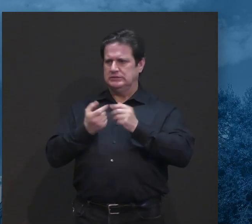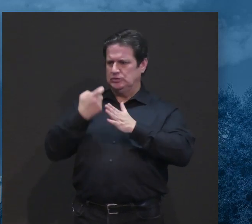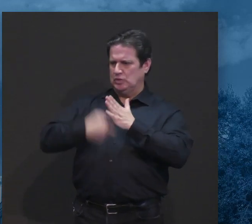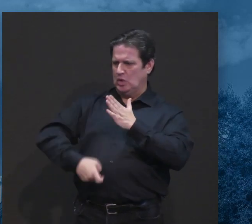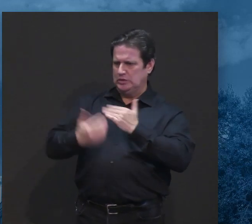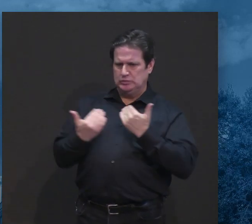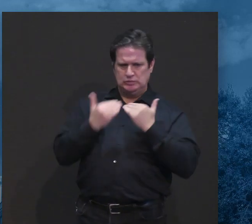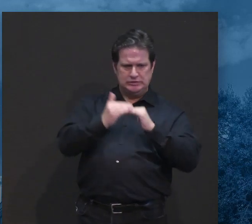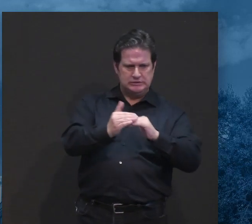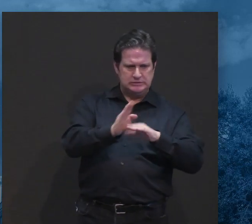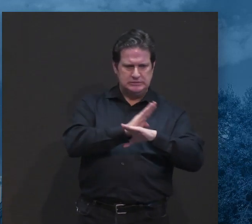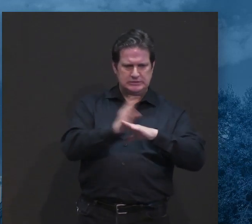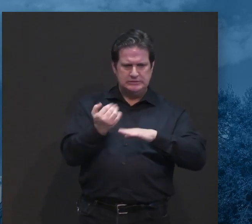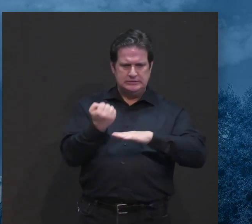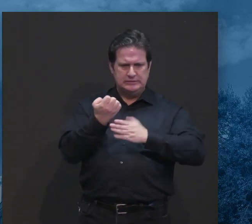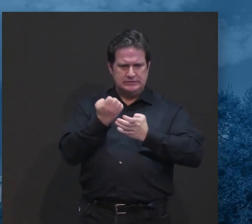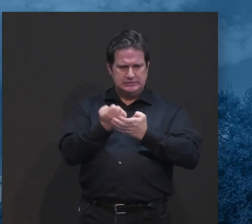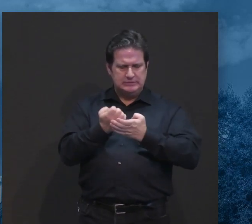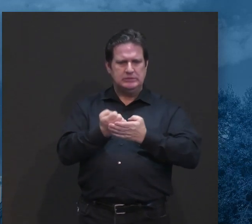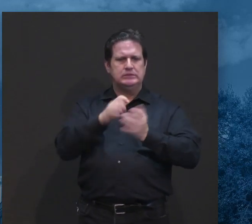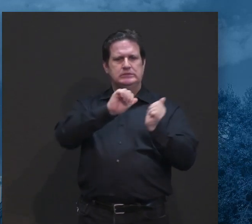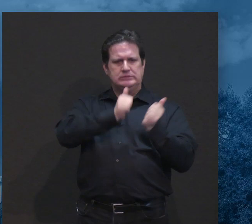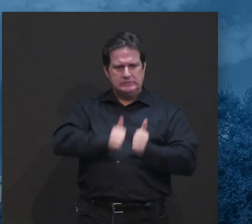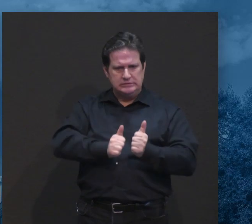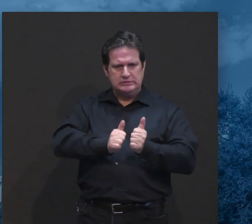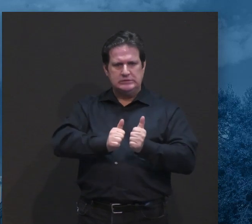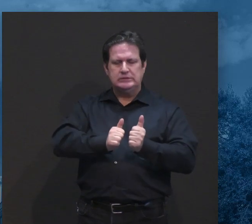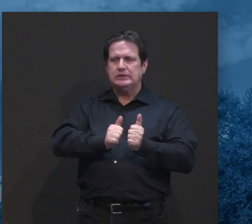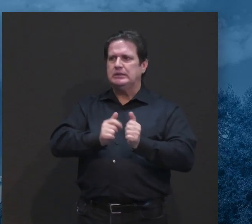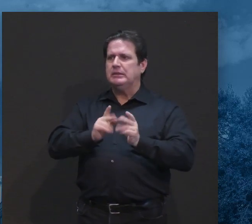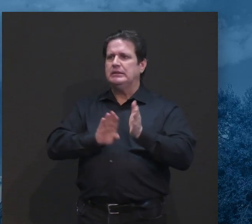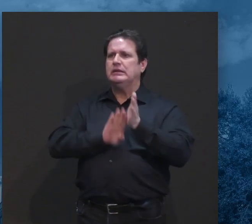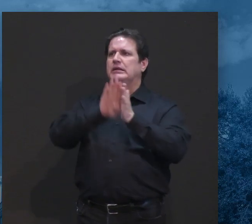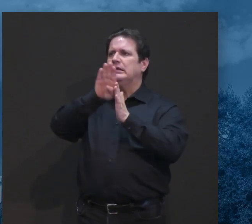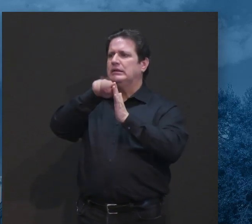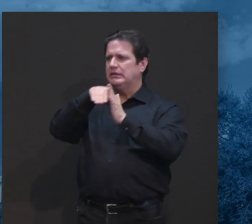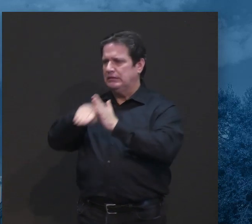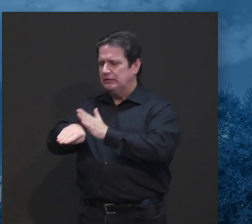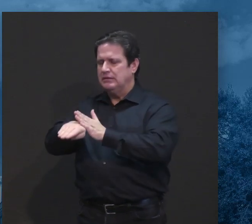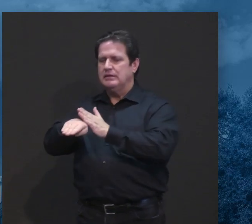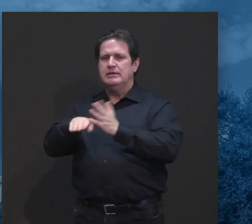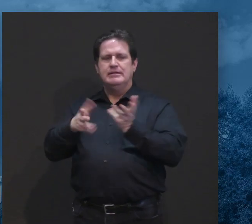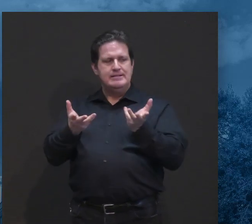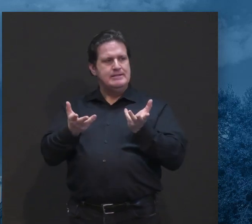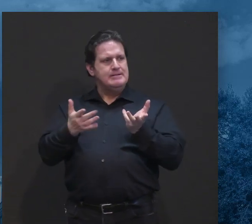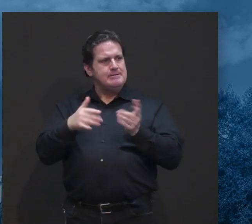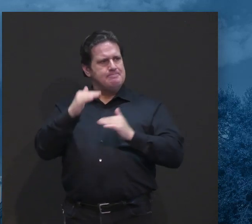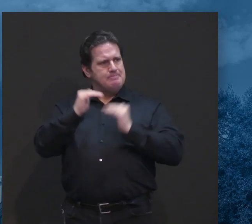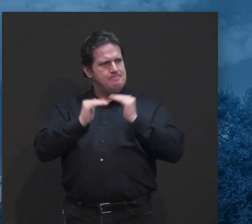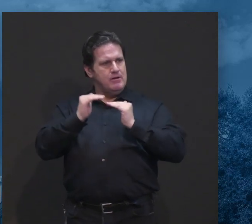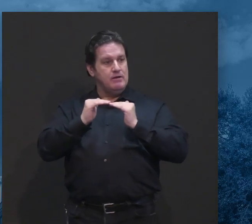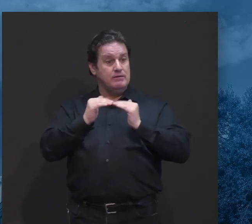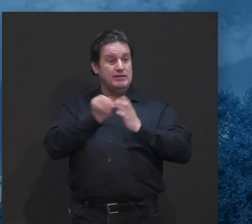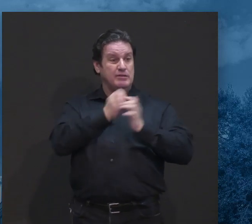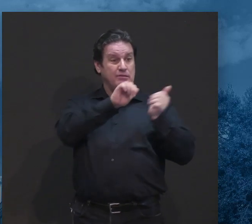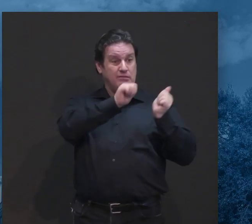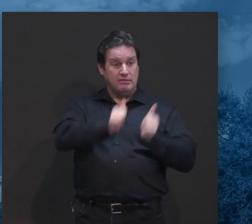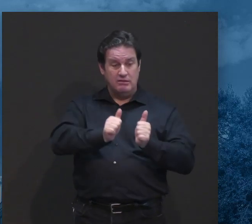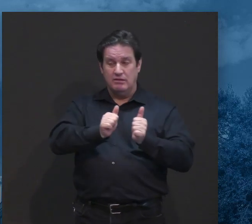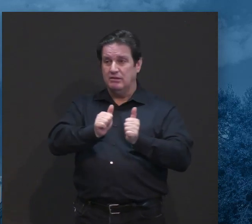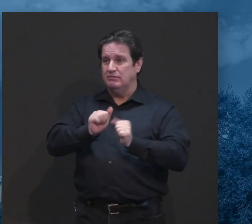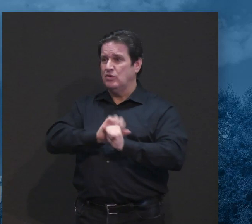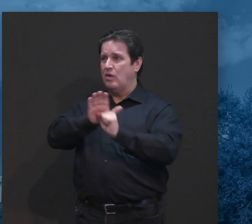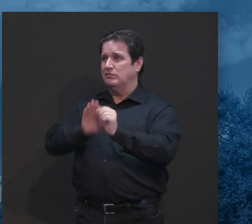of restrictions with the return on that, right? Because we've got to strike a balance. I